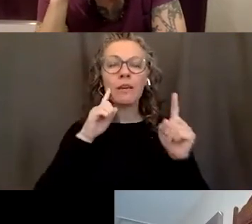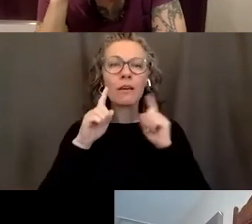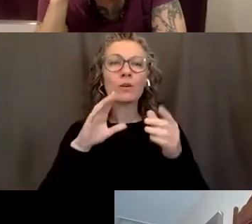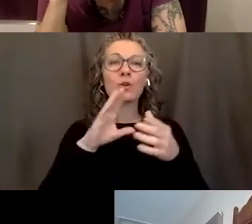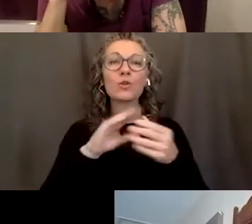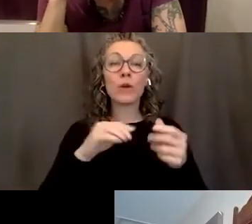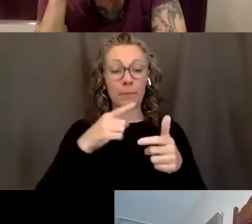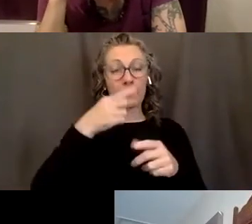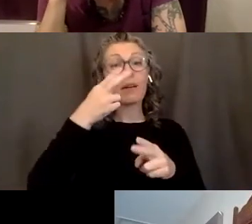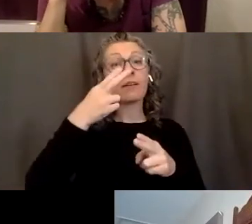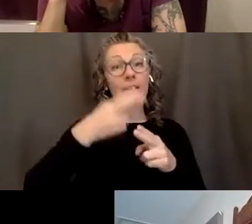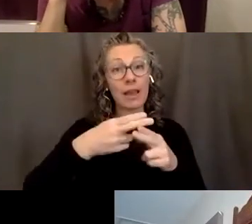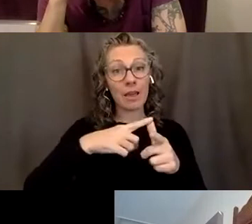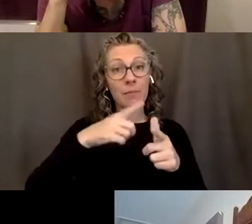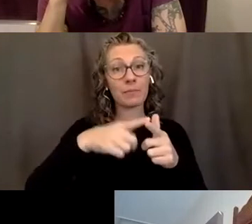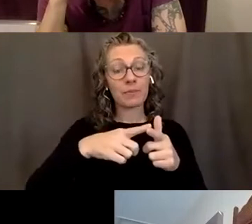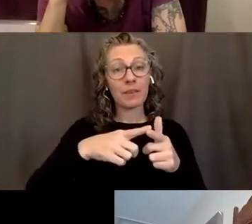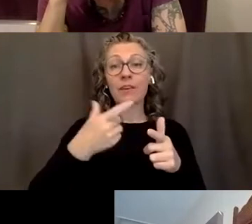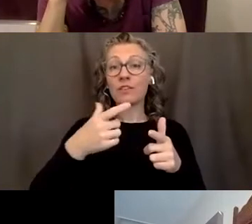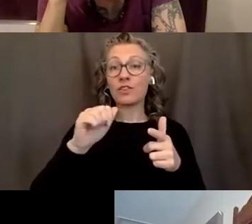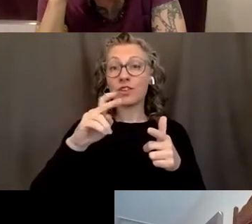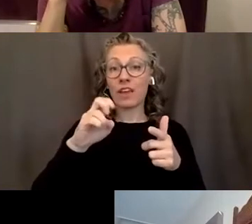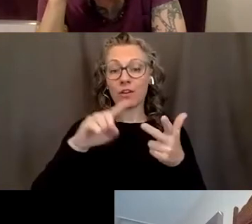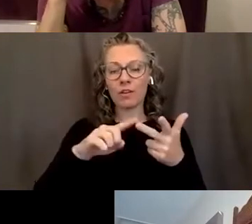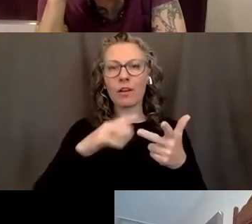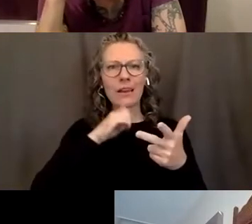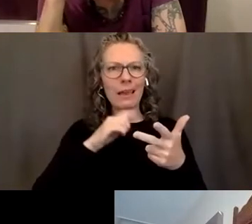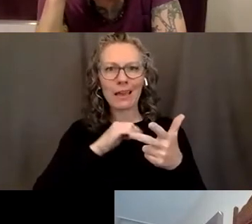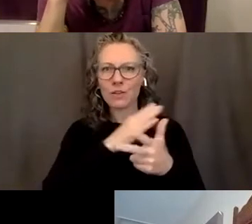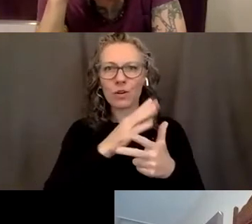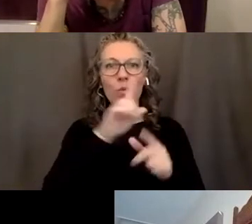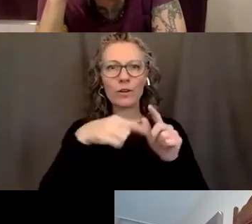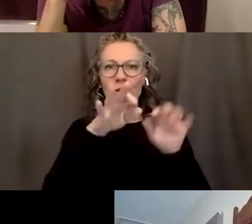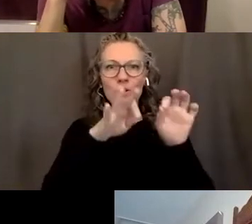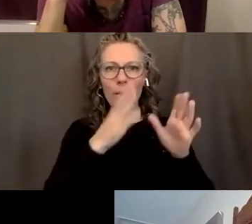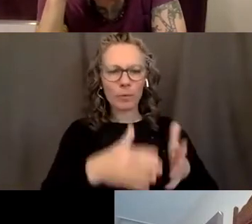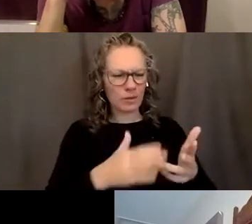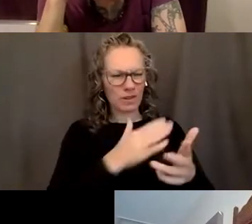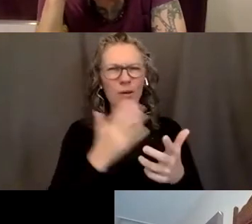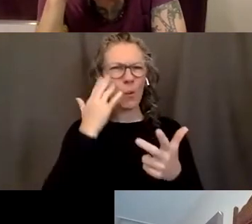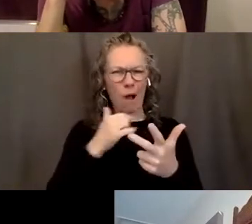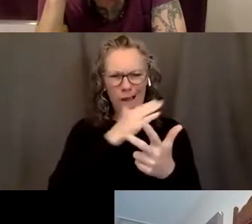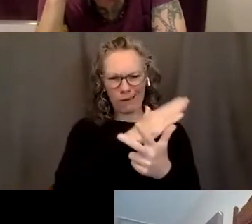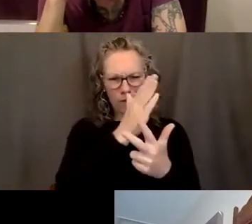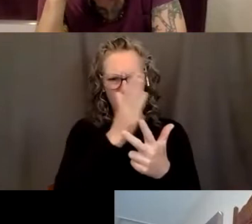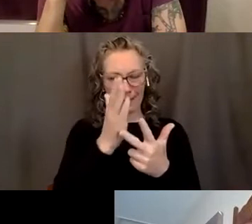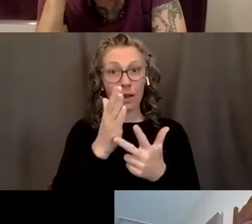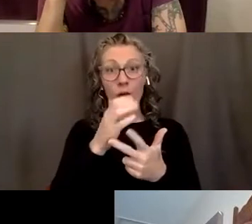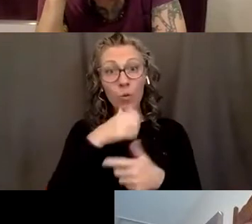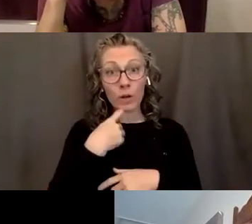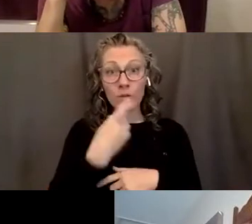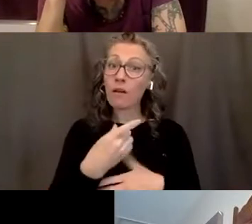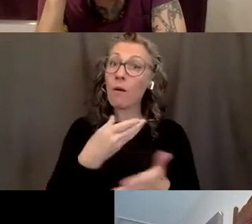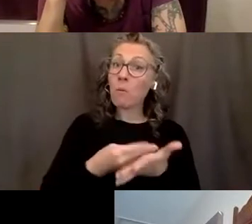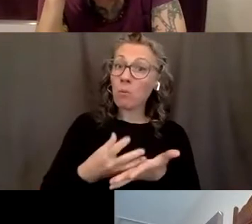name, gender, and age. Why? We are not saying what their income is. We're